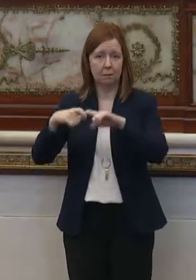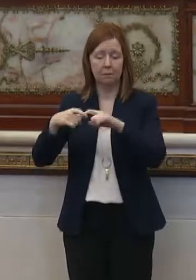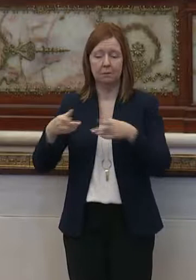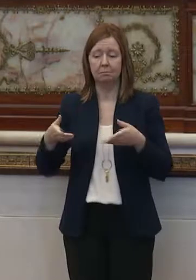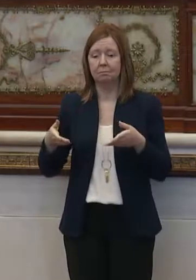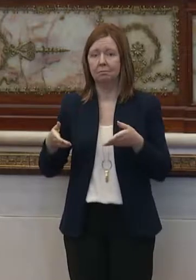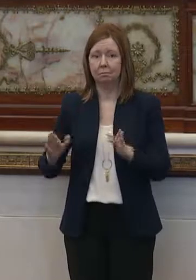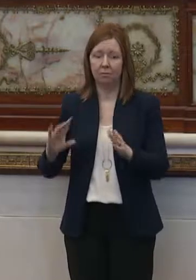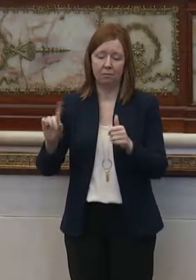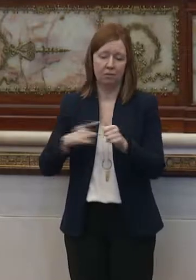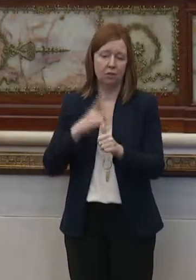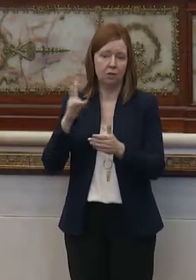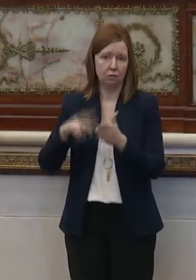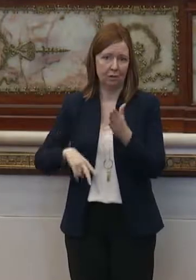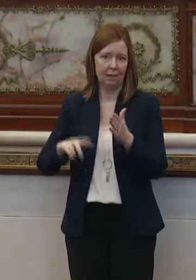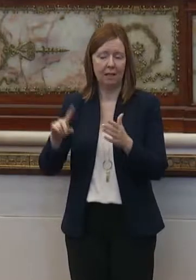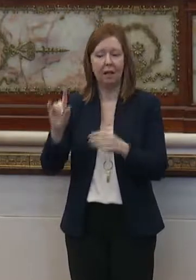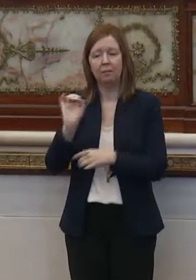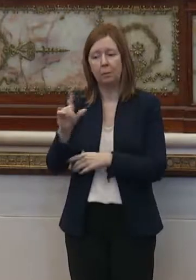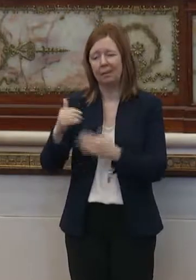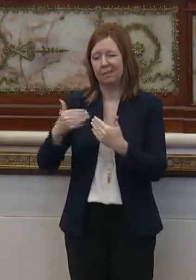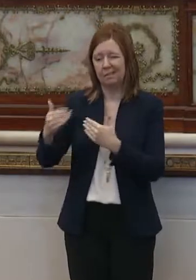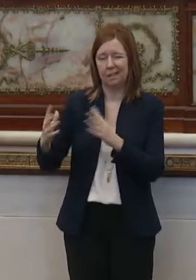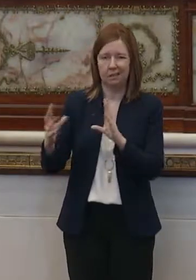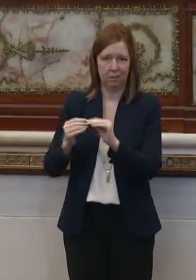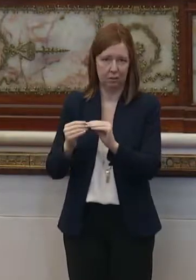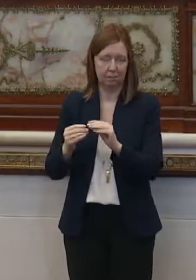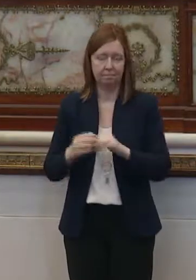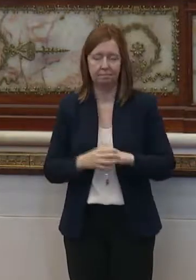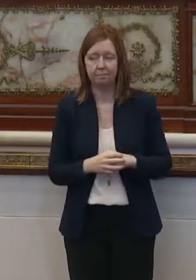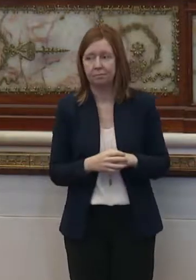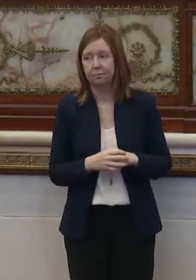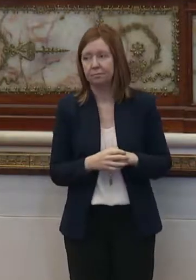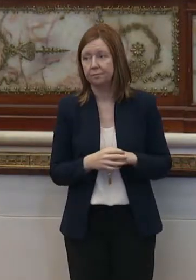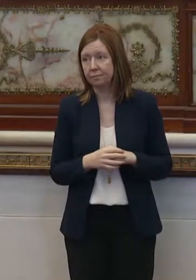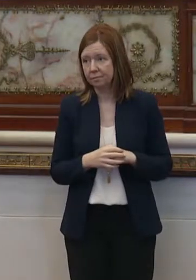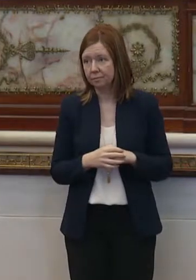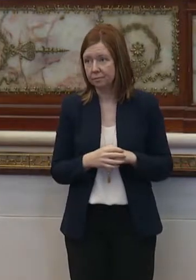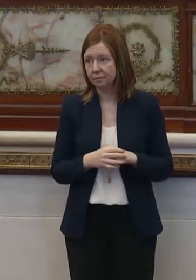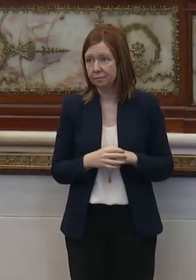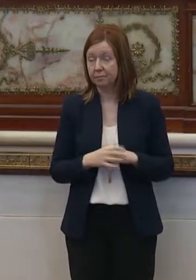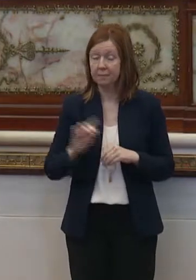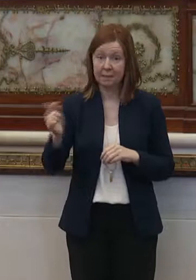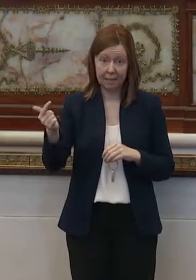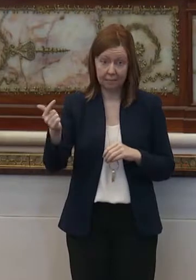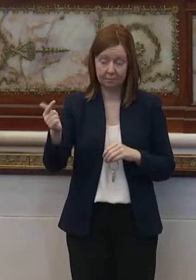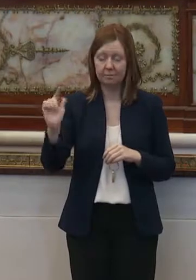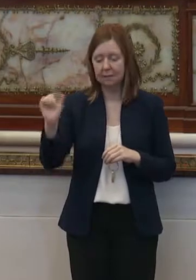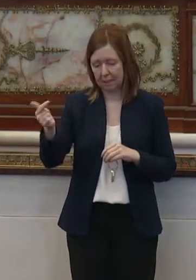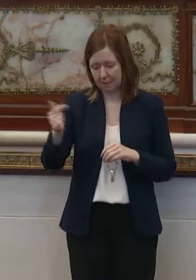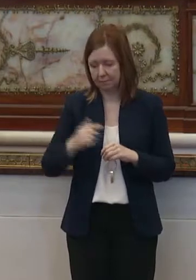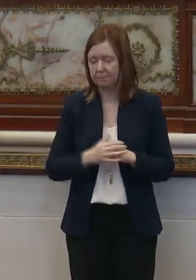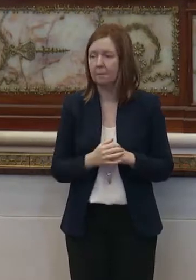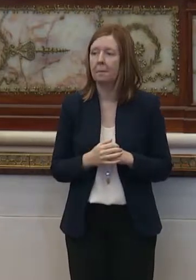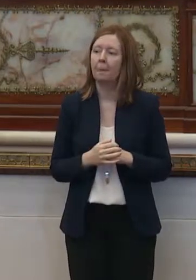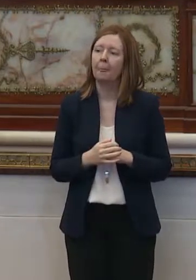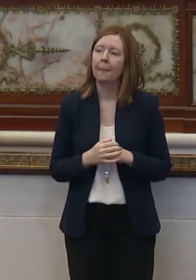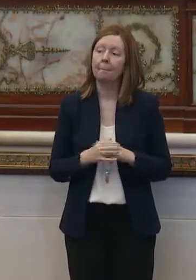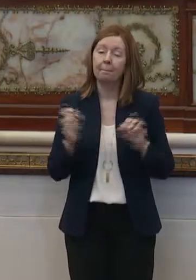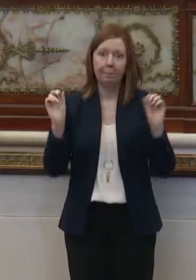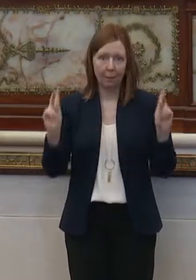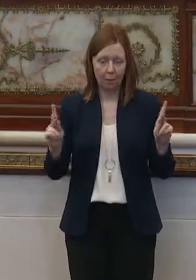the first reading of this bill at our next session of council. Can we get a second? Second.